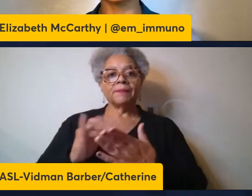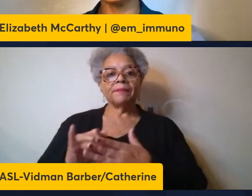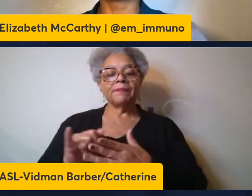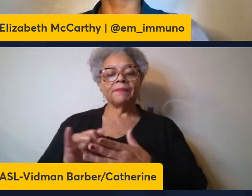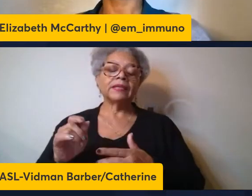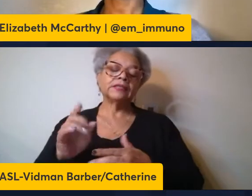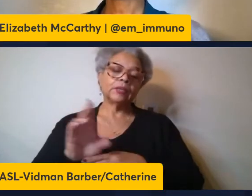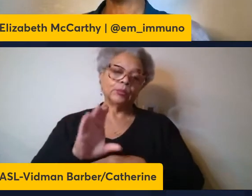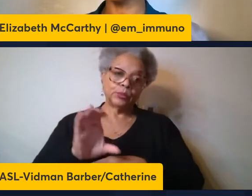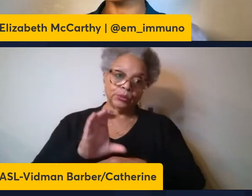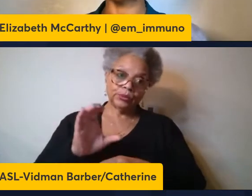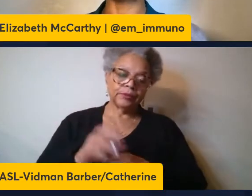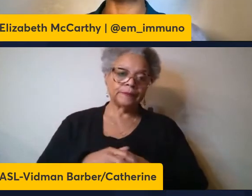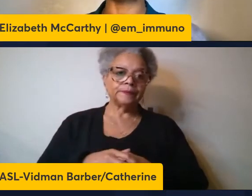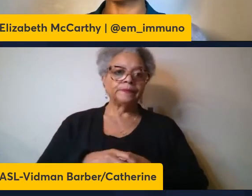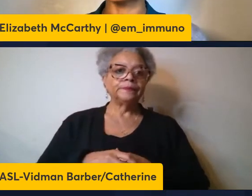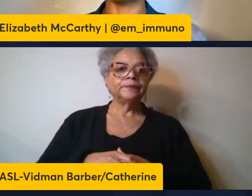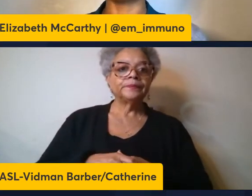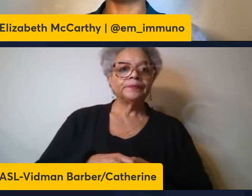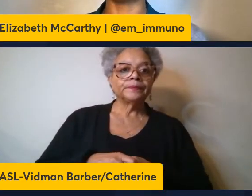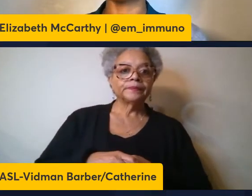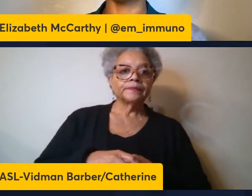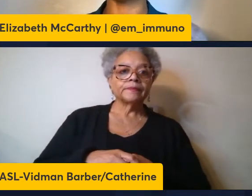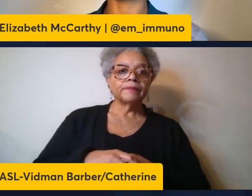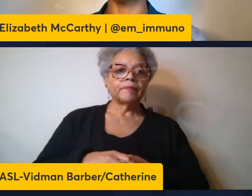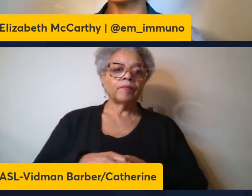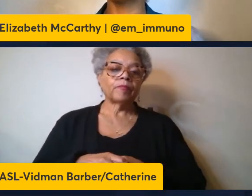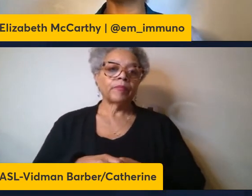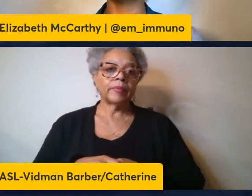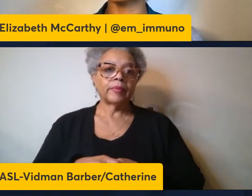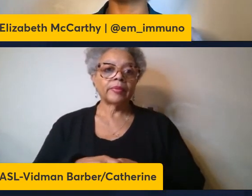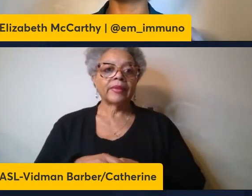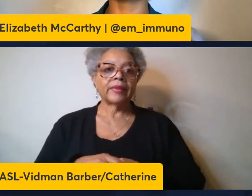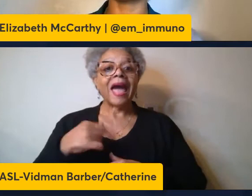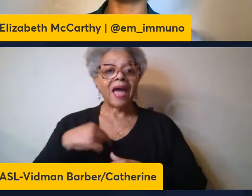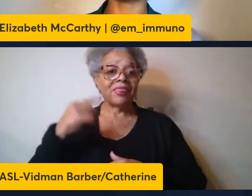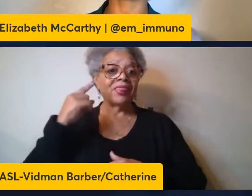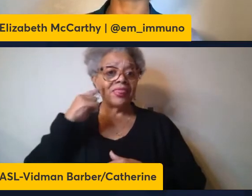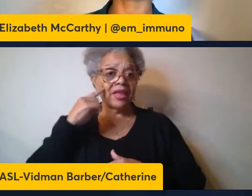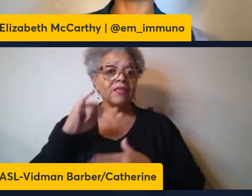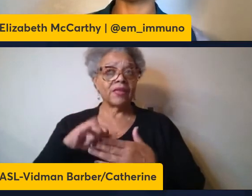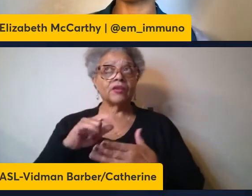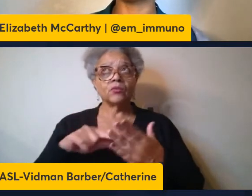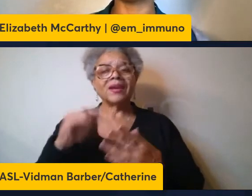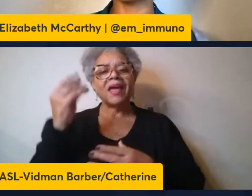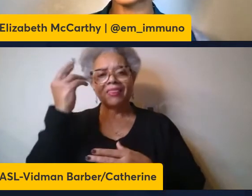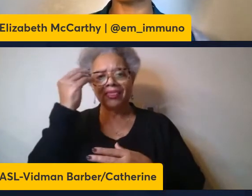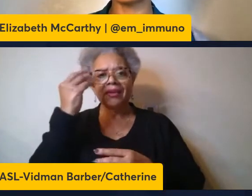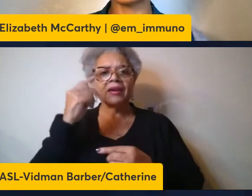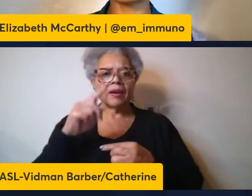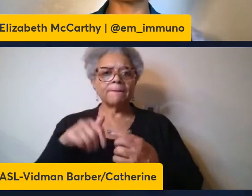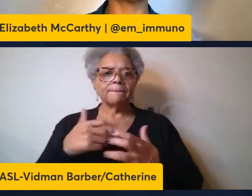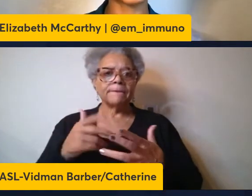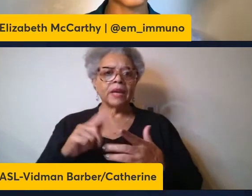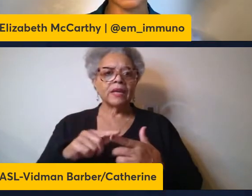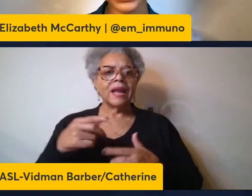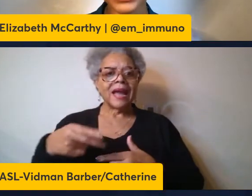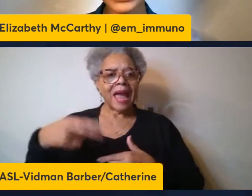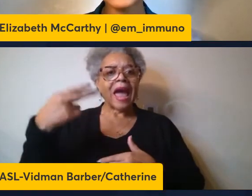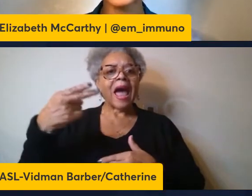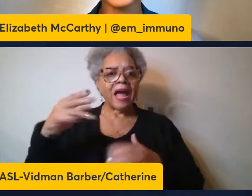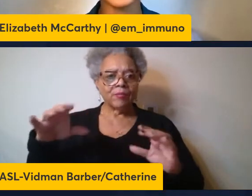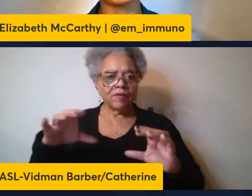resources. And yeah, so I think that's what I would think a lot about for high performance sort